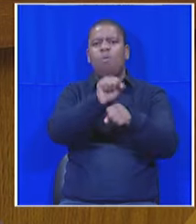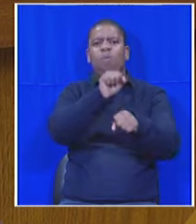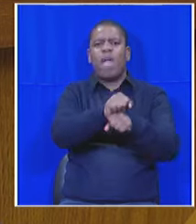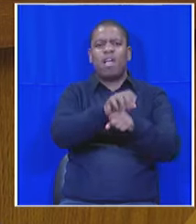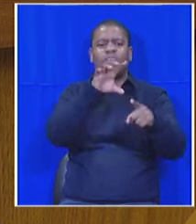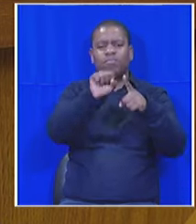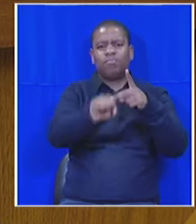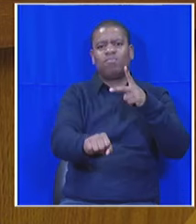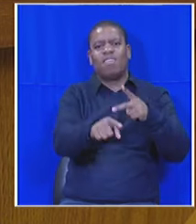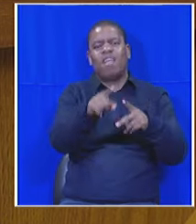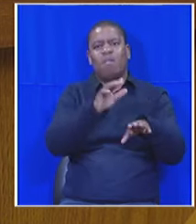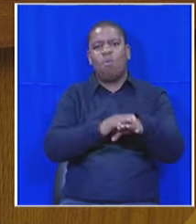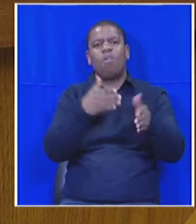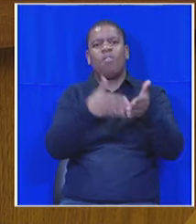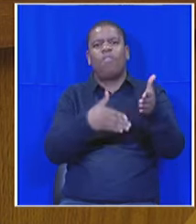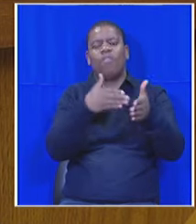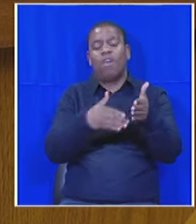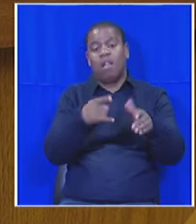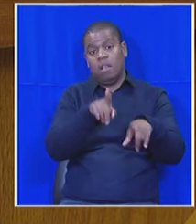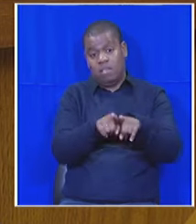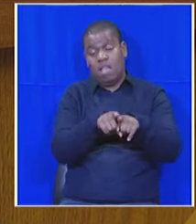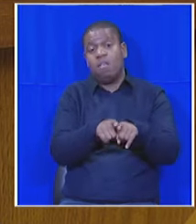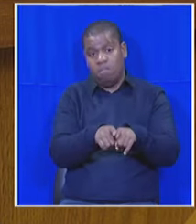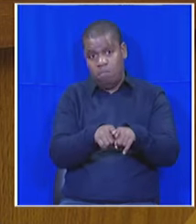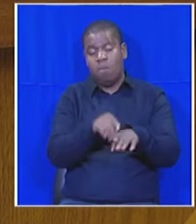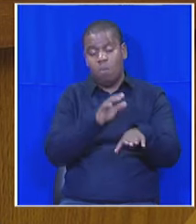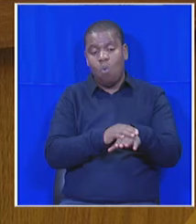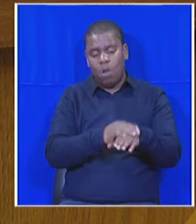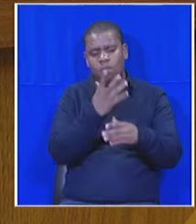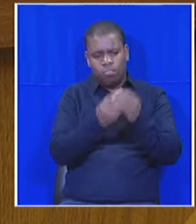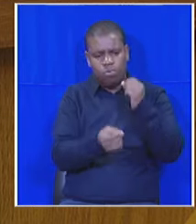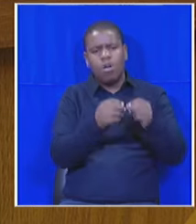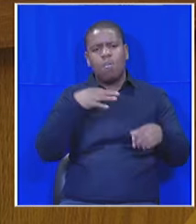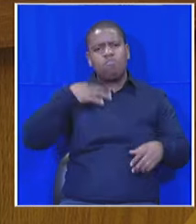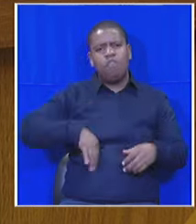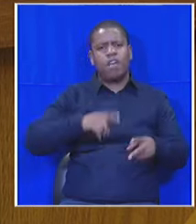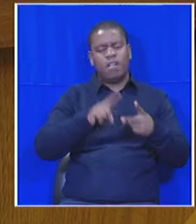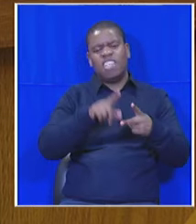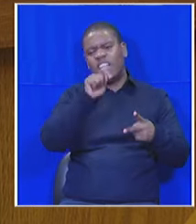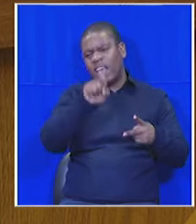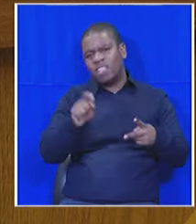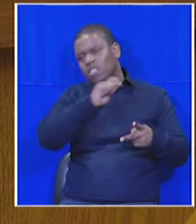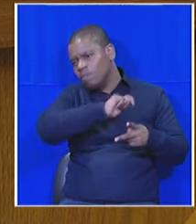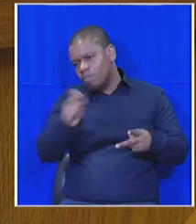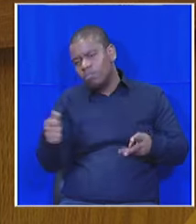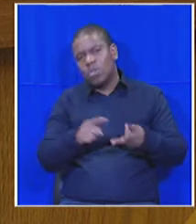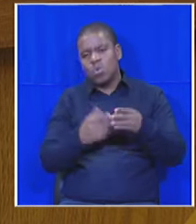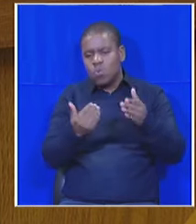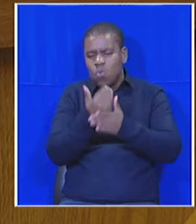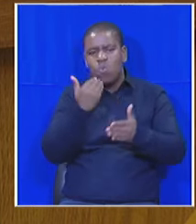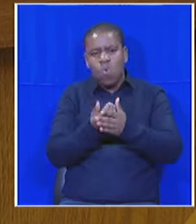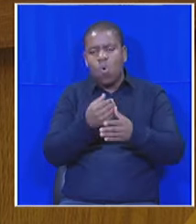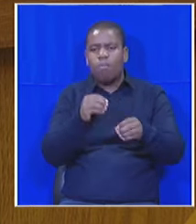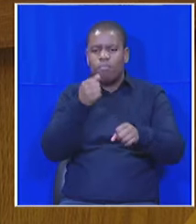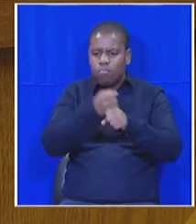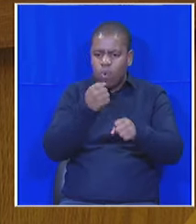tangible things, like new enterprises formed, turnover and profits generated, taxes paid, new products developed,